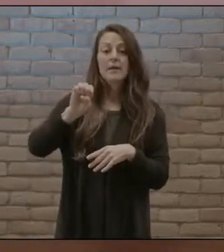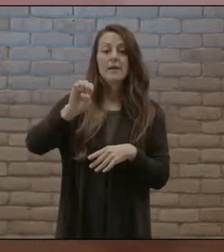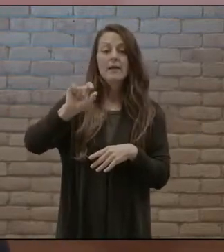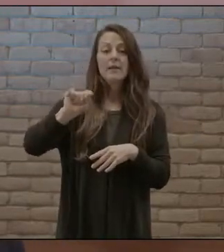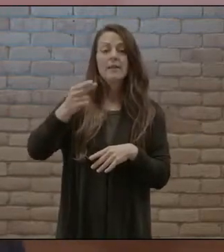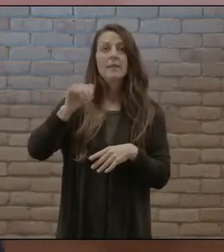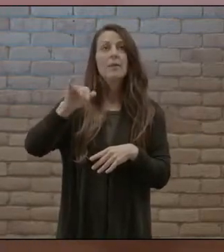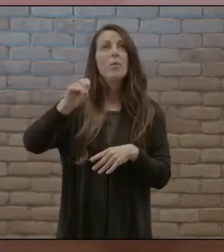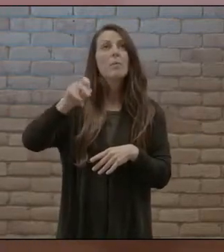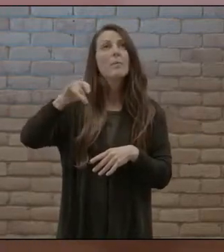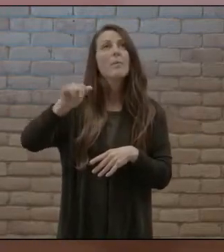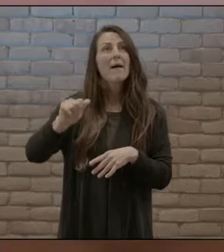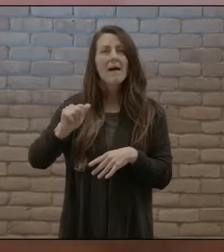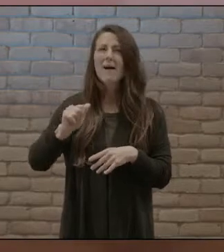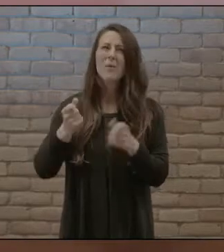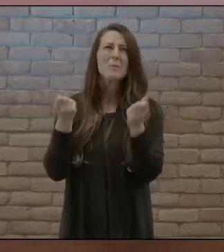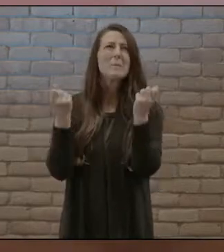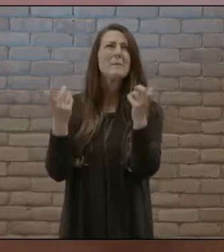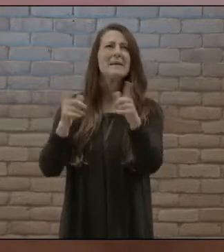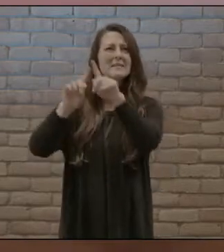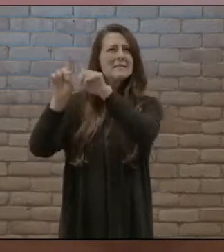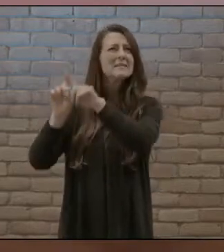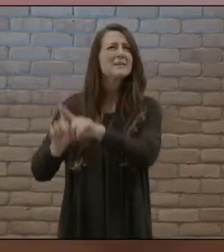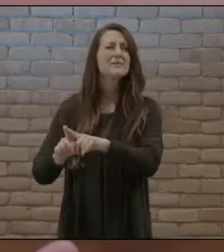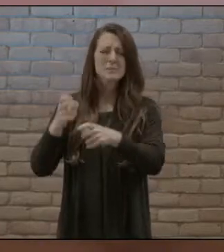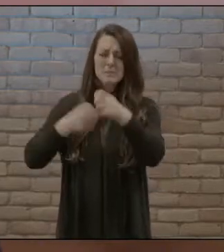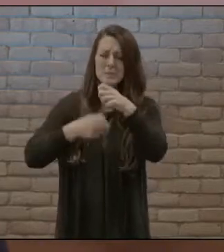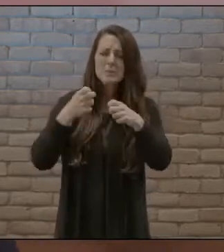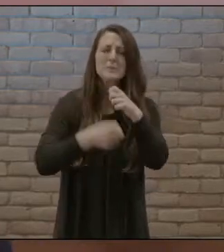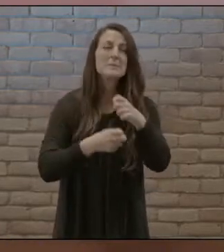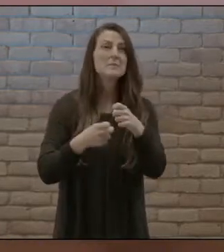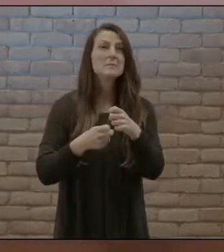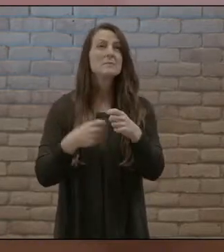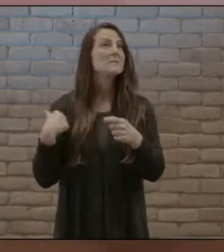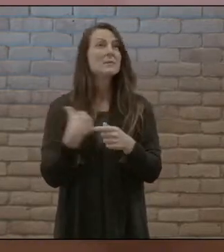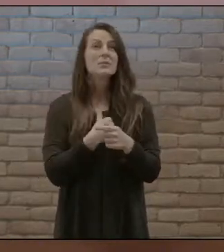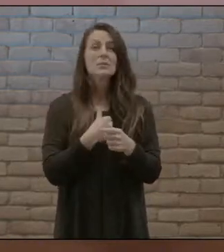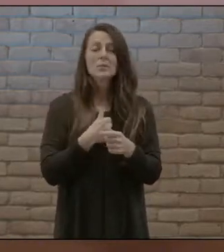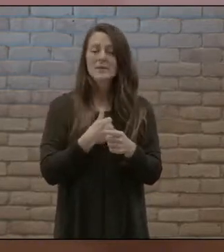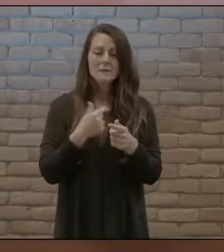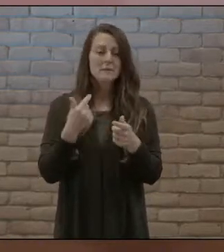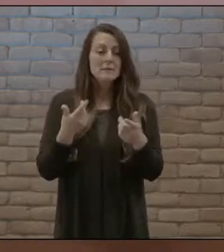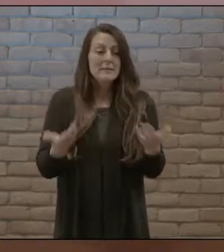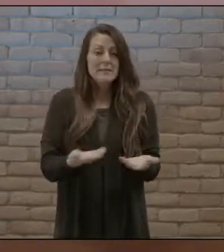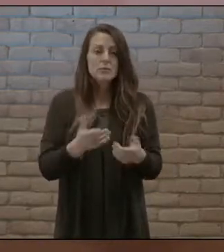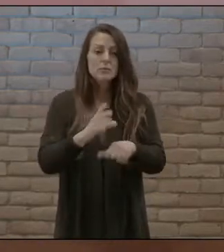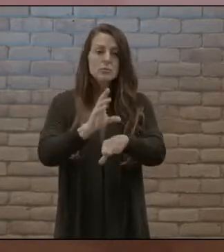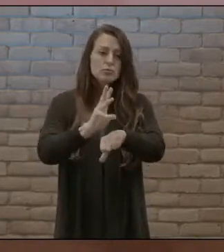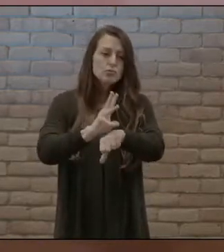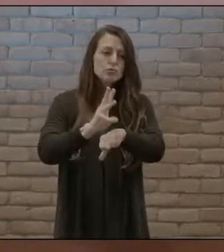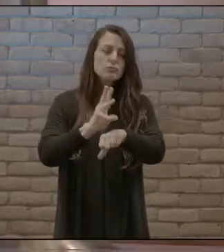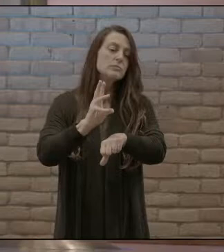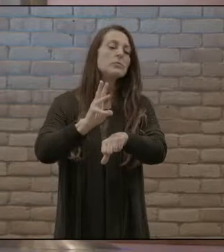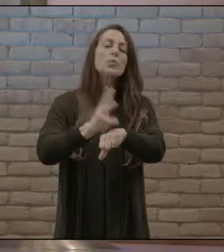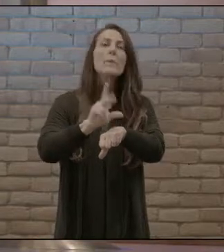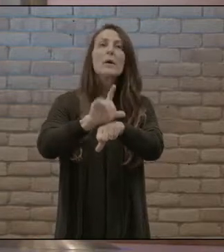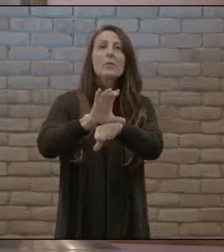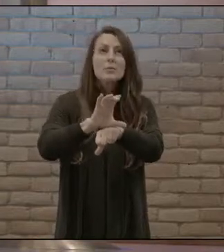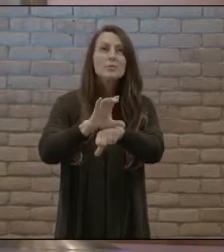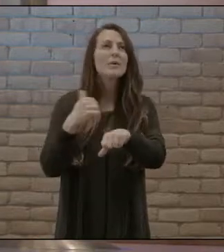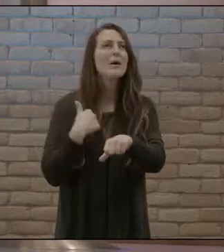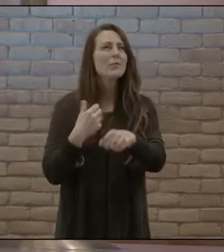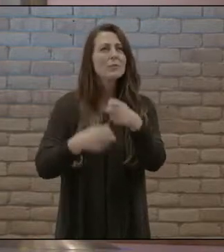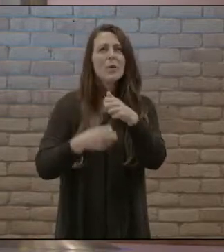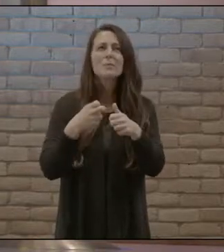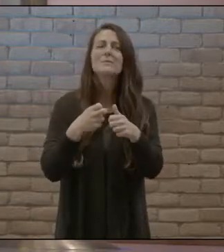and so many other different things that we are dealing with as a congregation, we pray that you would continue to guide